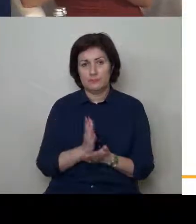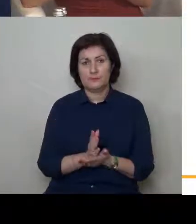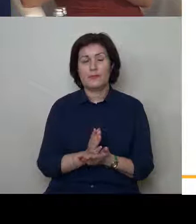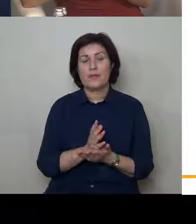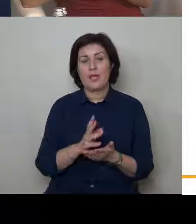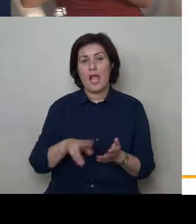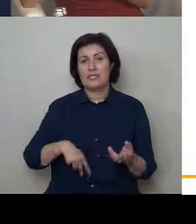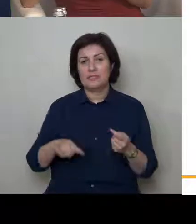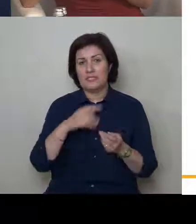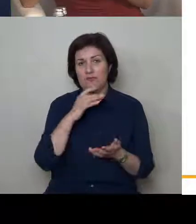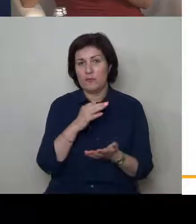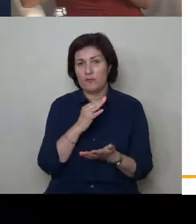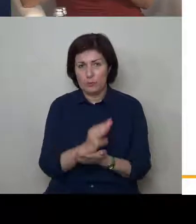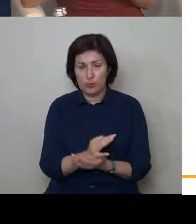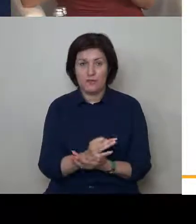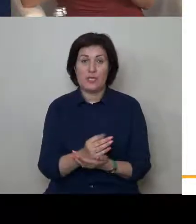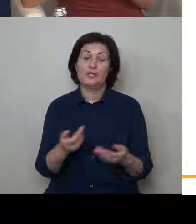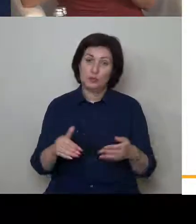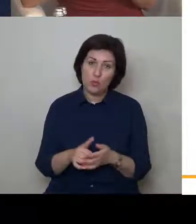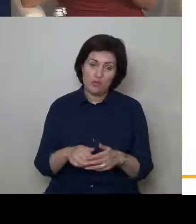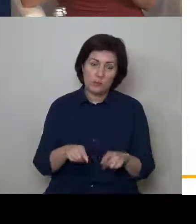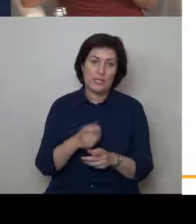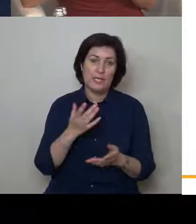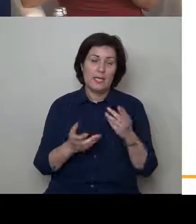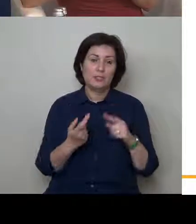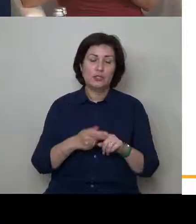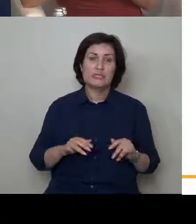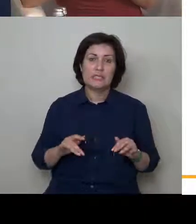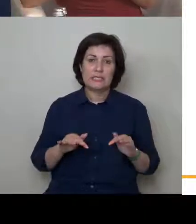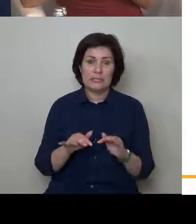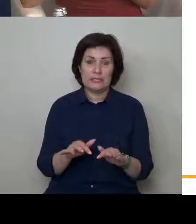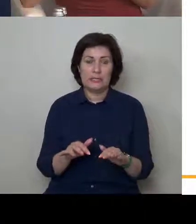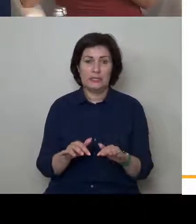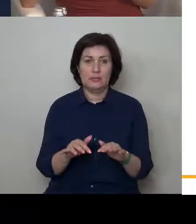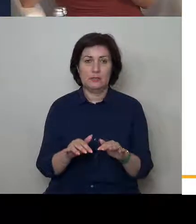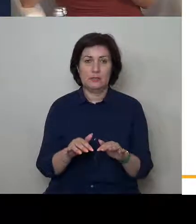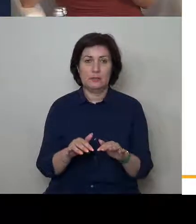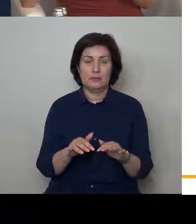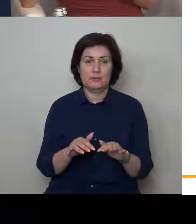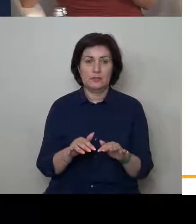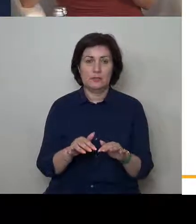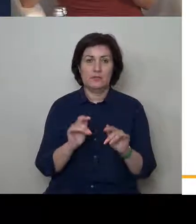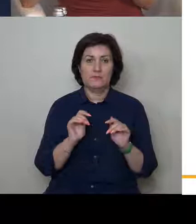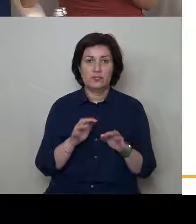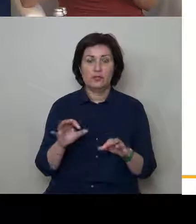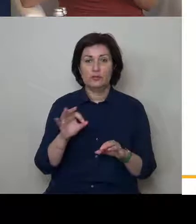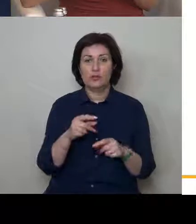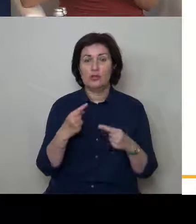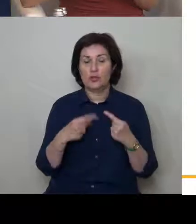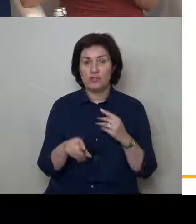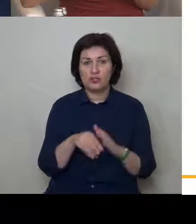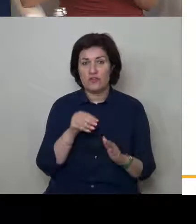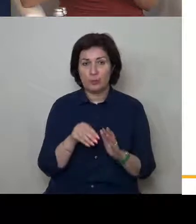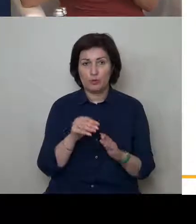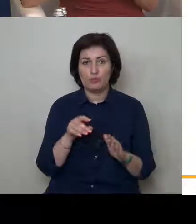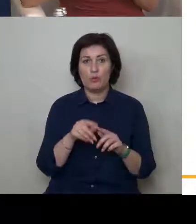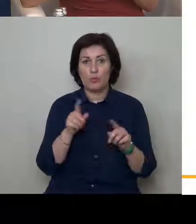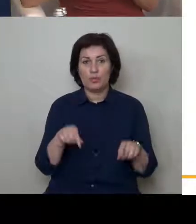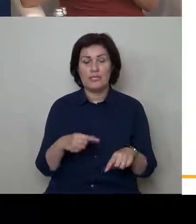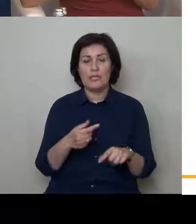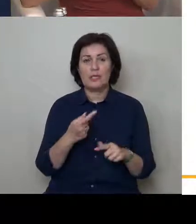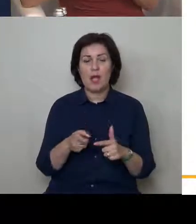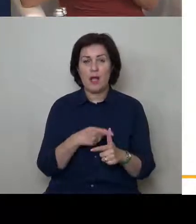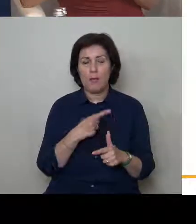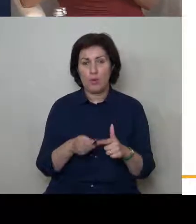entailing administrative liability. If these actions have been done